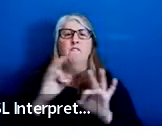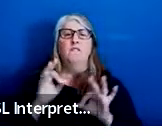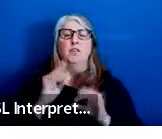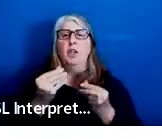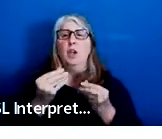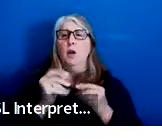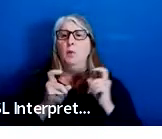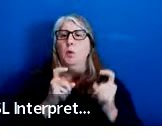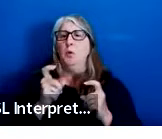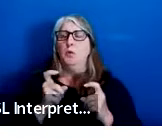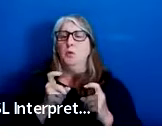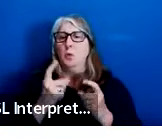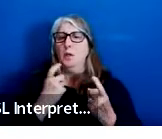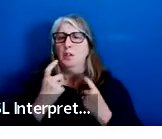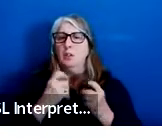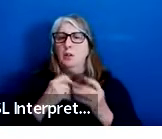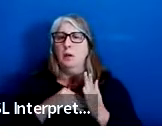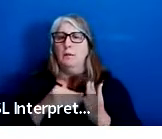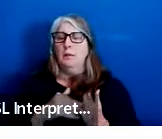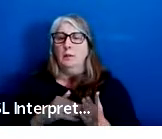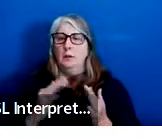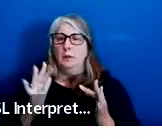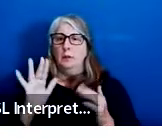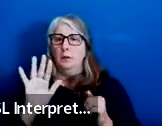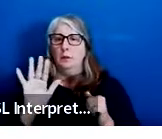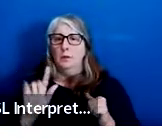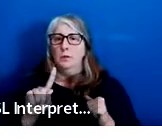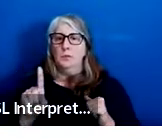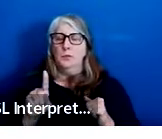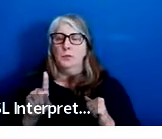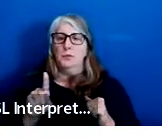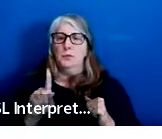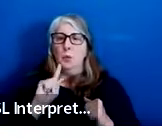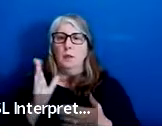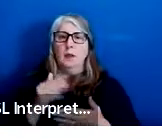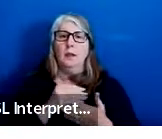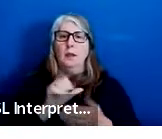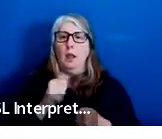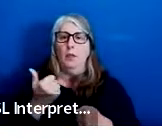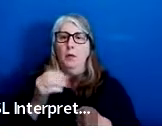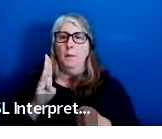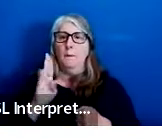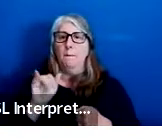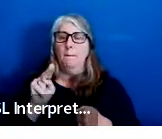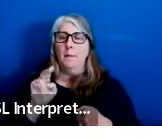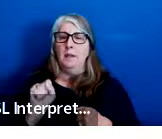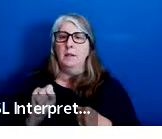Are there carts with locks on them? If not, will they collect from other bins?